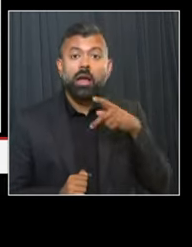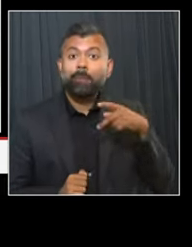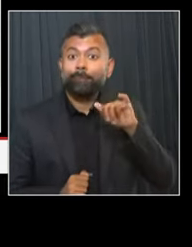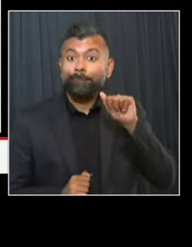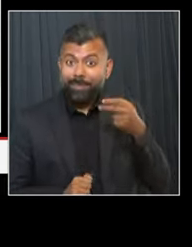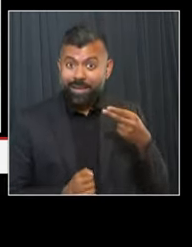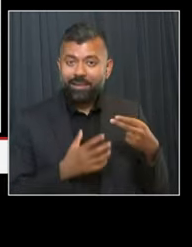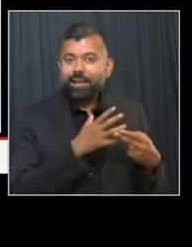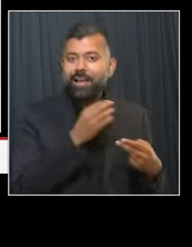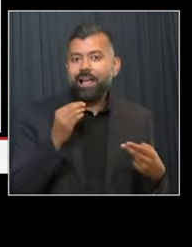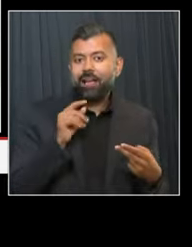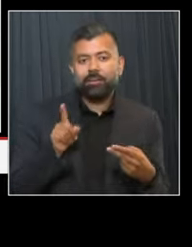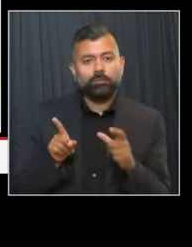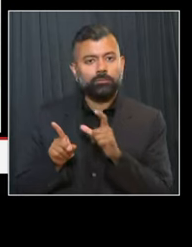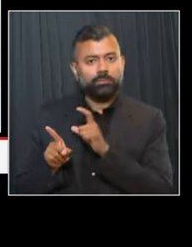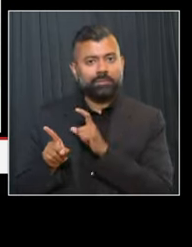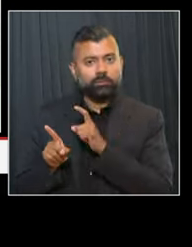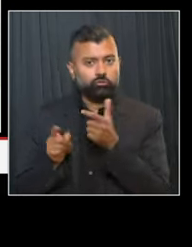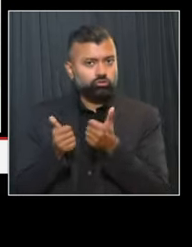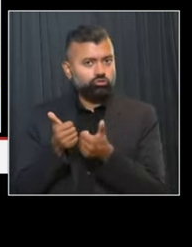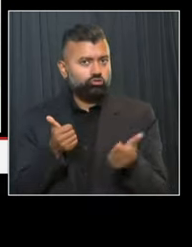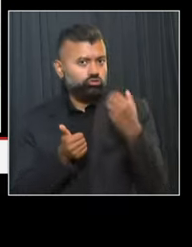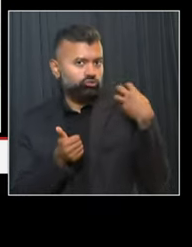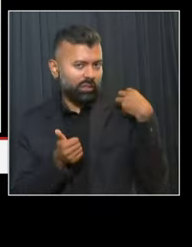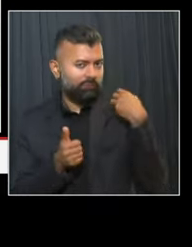me how it is helping